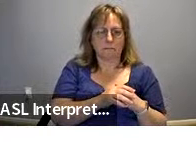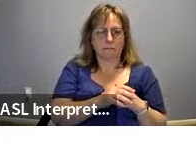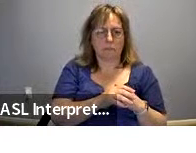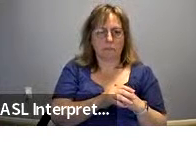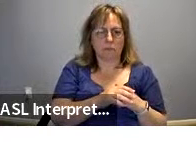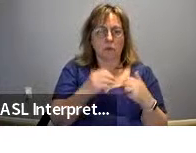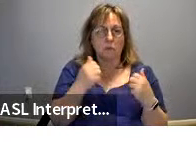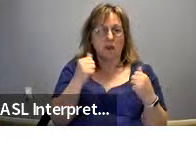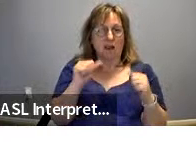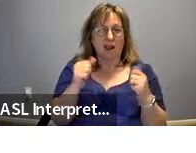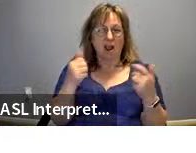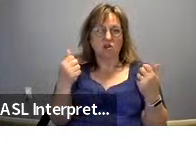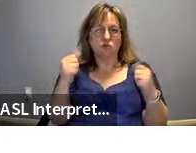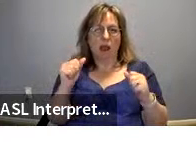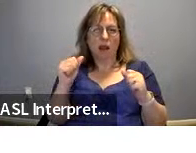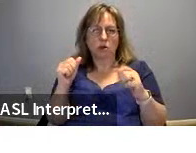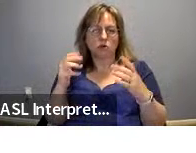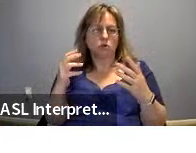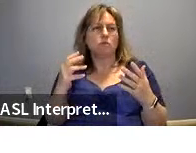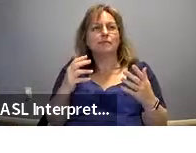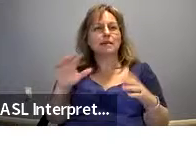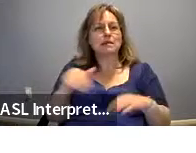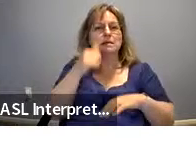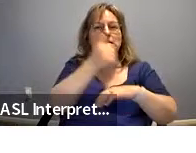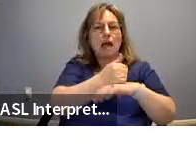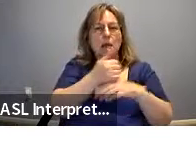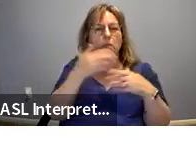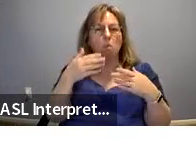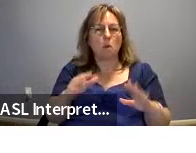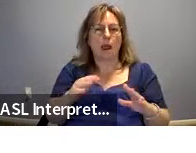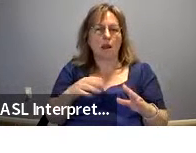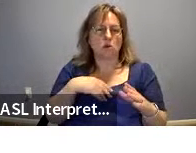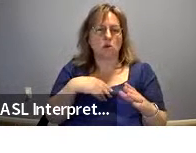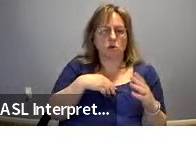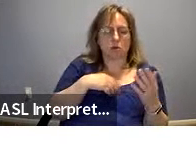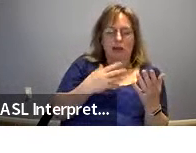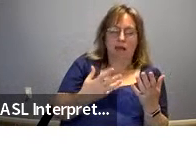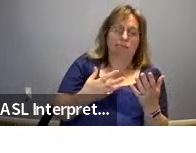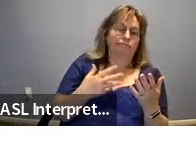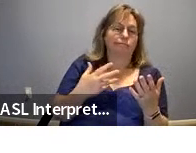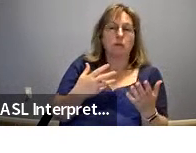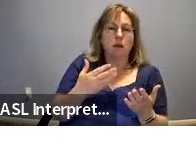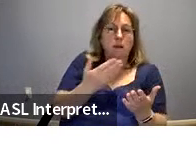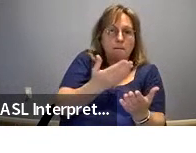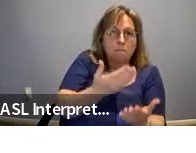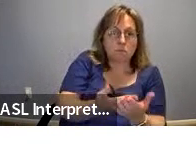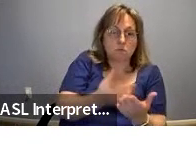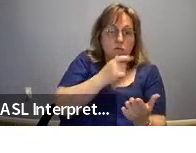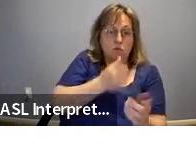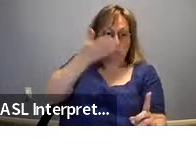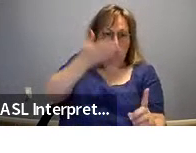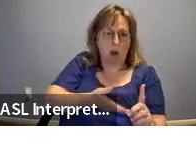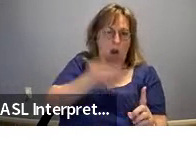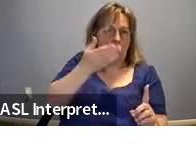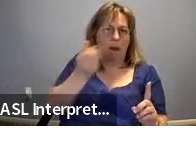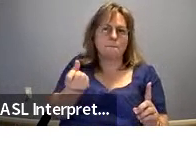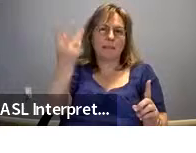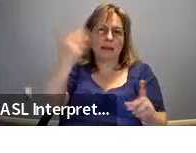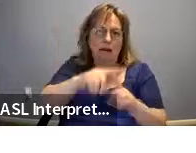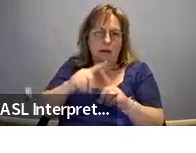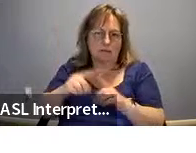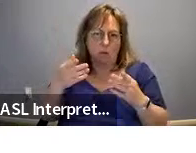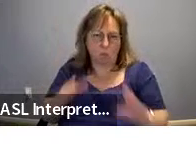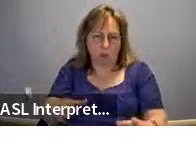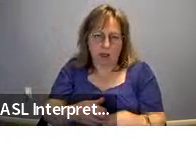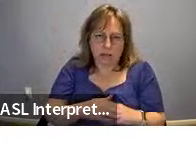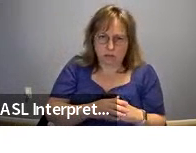implement multi-factor authentication. And that's a big phrase. What that means is that we're asking staff